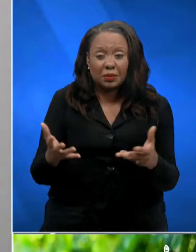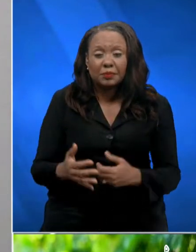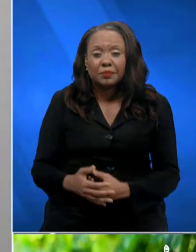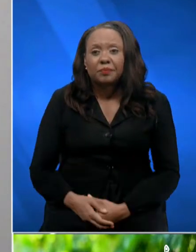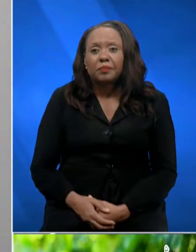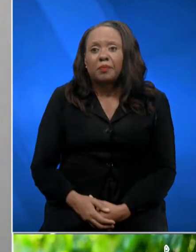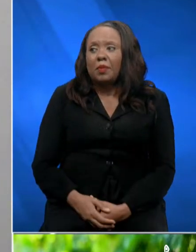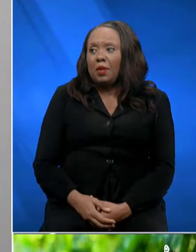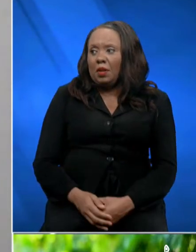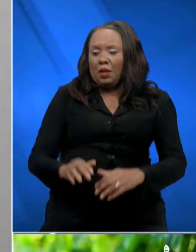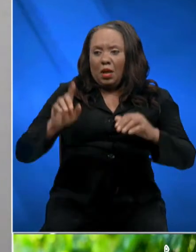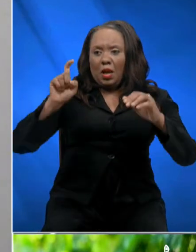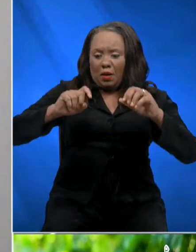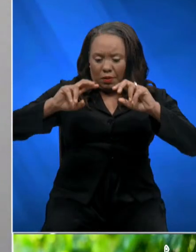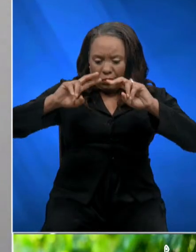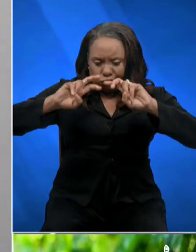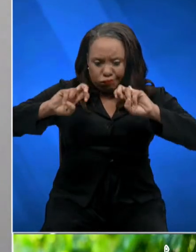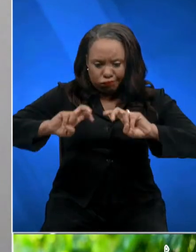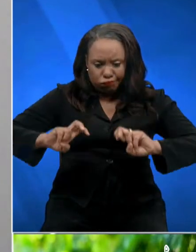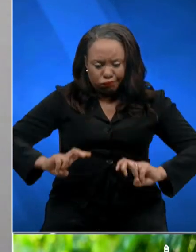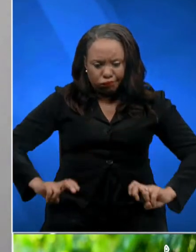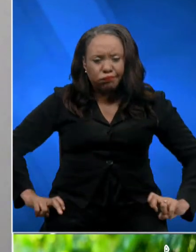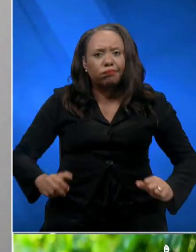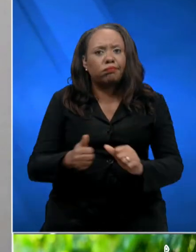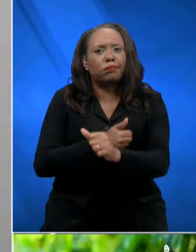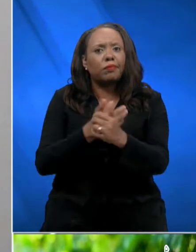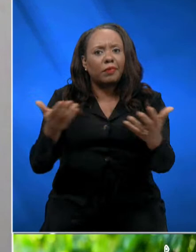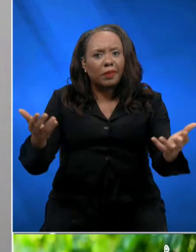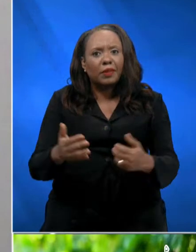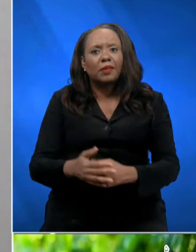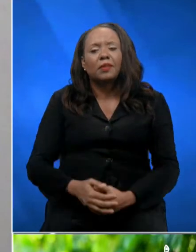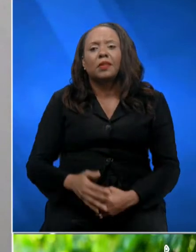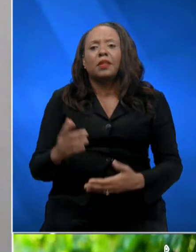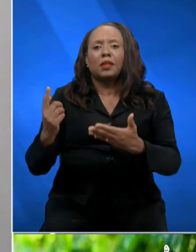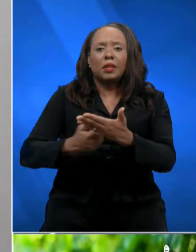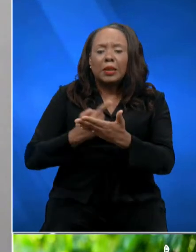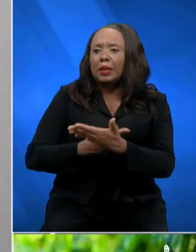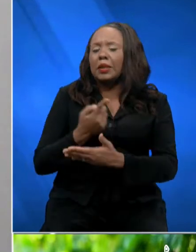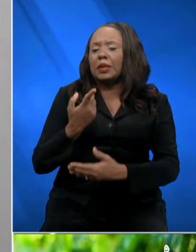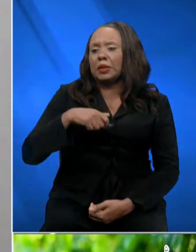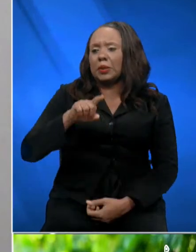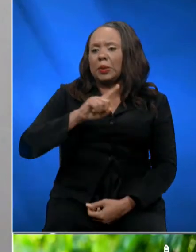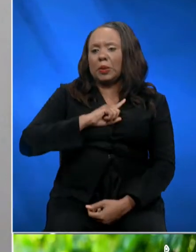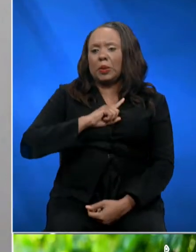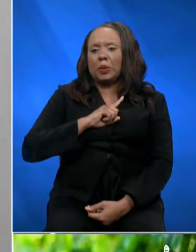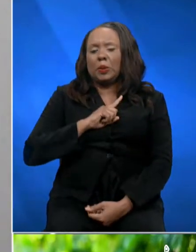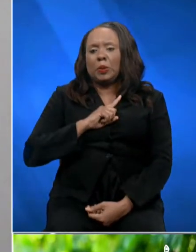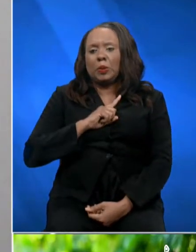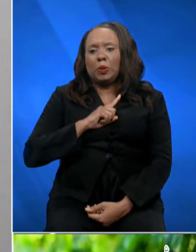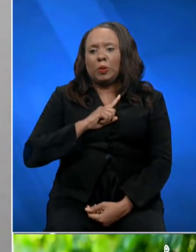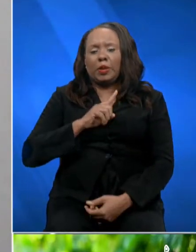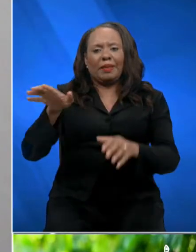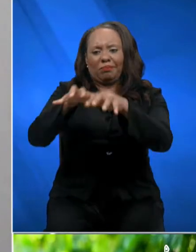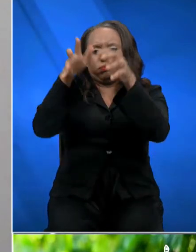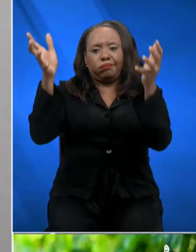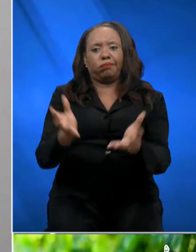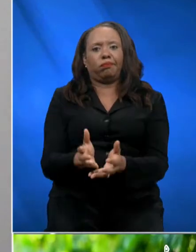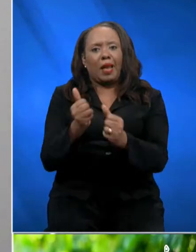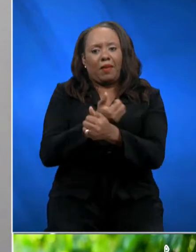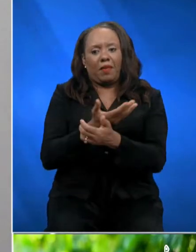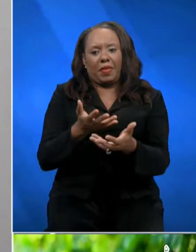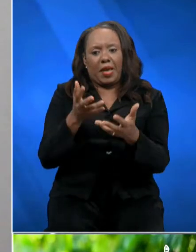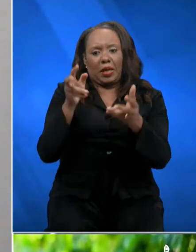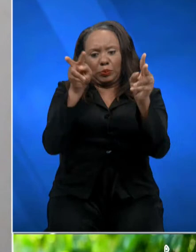lot of the things that everybody doesn't understand when they go to the other specialists, because we look at the entire patient. So sometimes we have to do a lot of